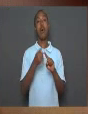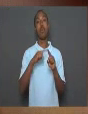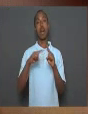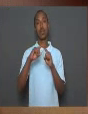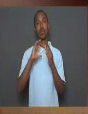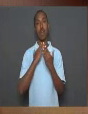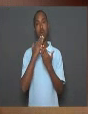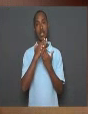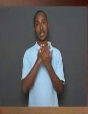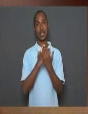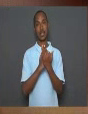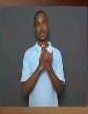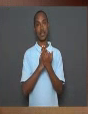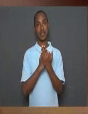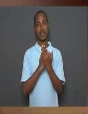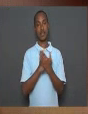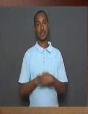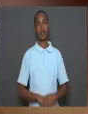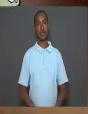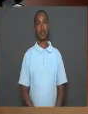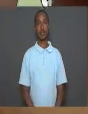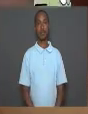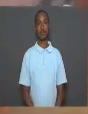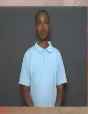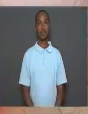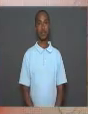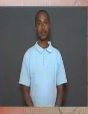Let's get back to our lesson.